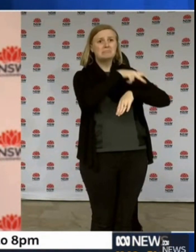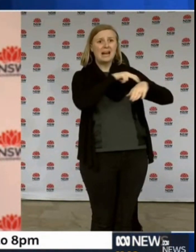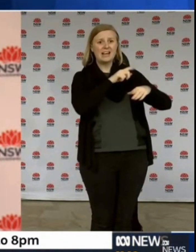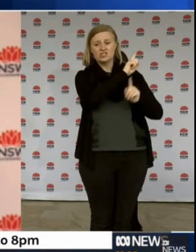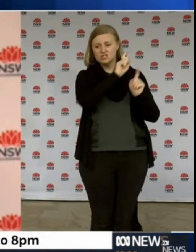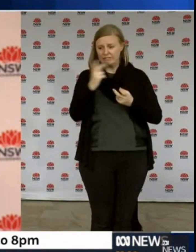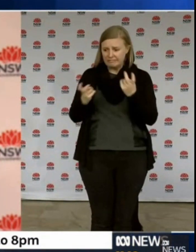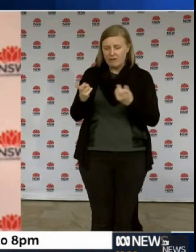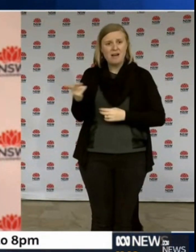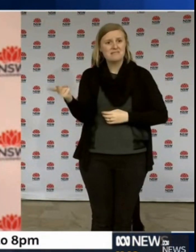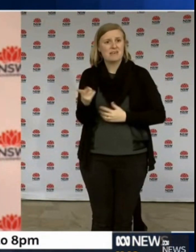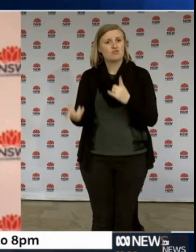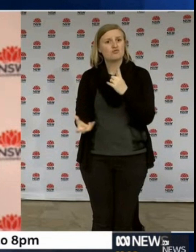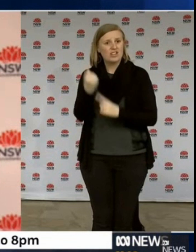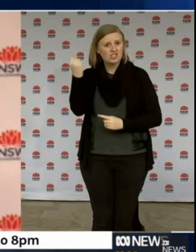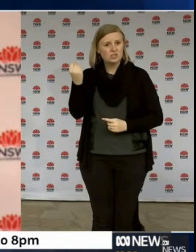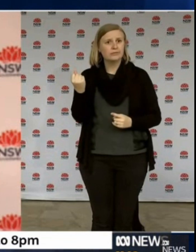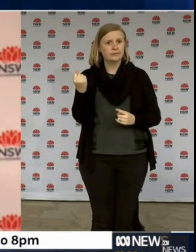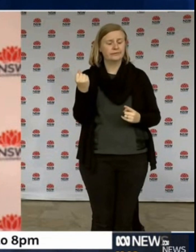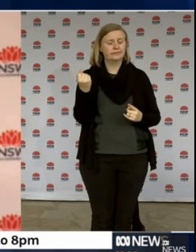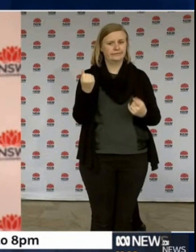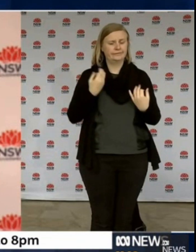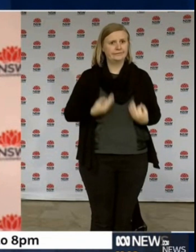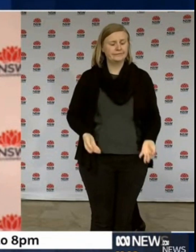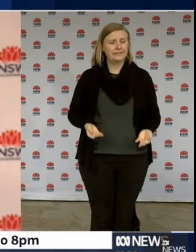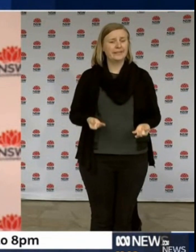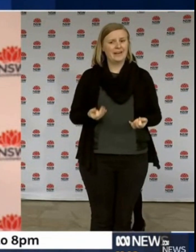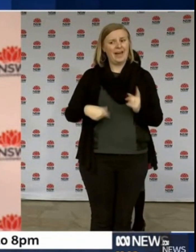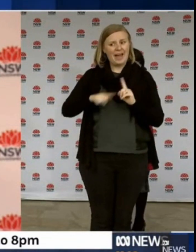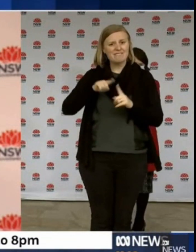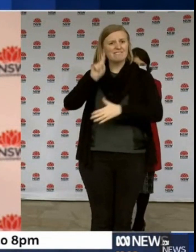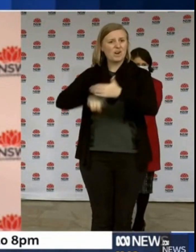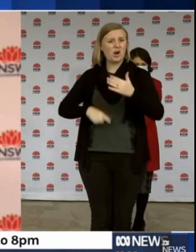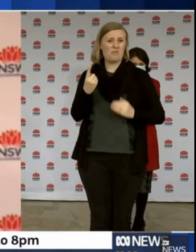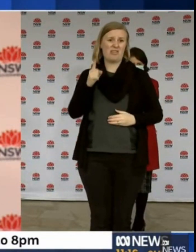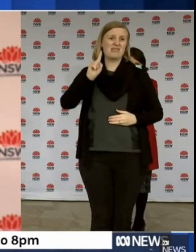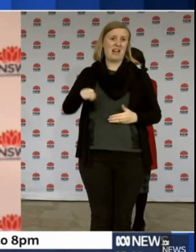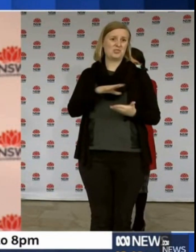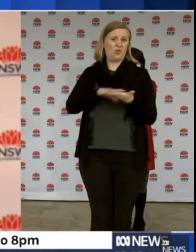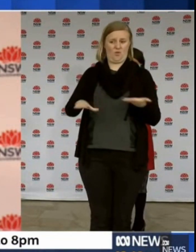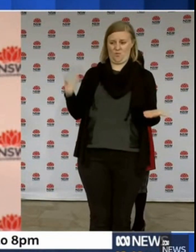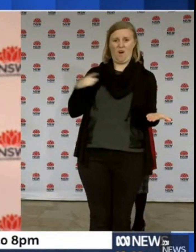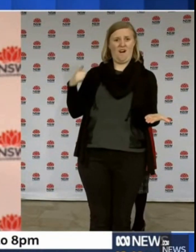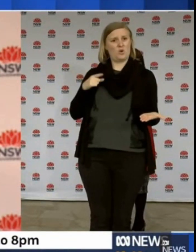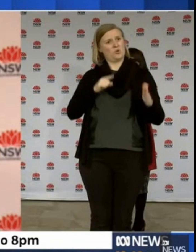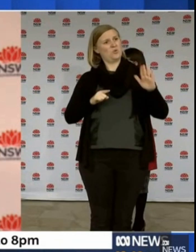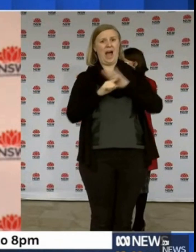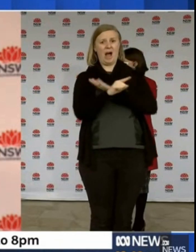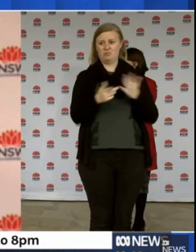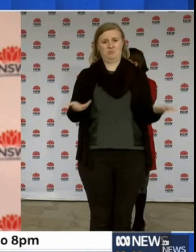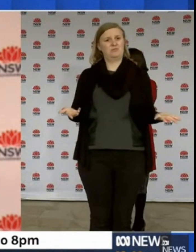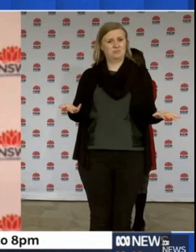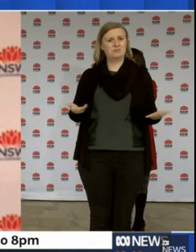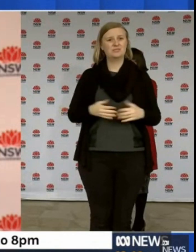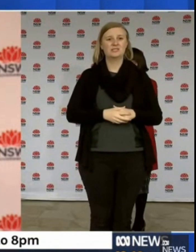them, they also both received a ticket for $1,000. Now, it's only a small percentage of the New South Wales